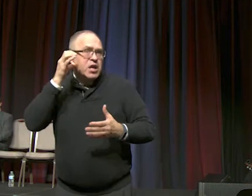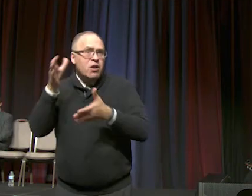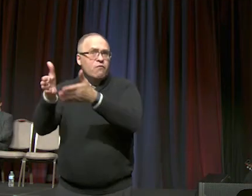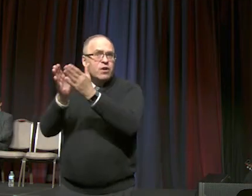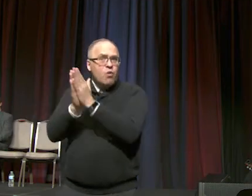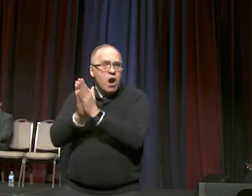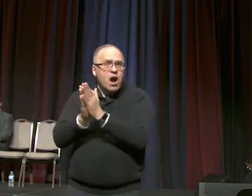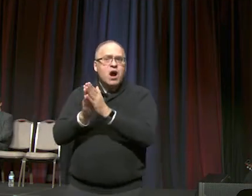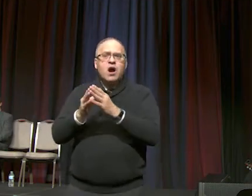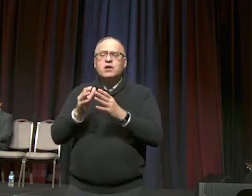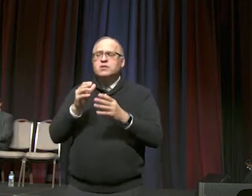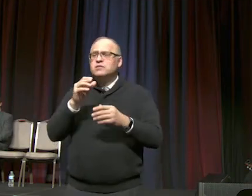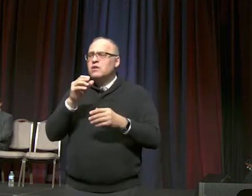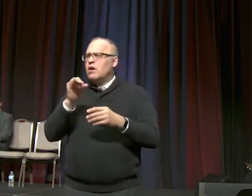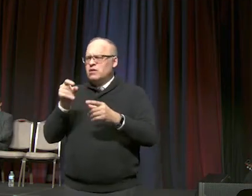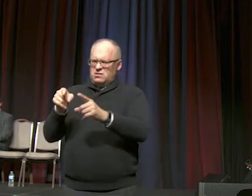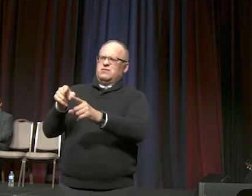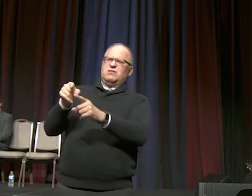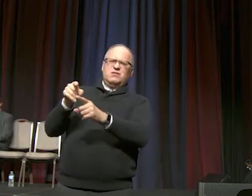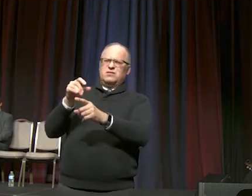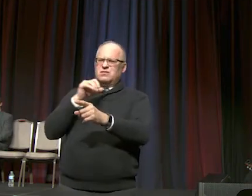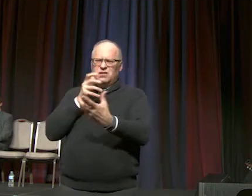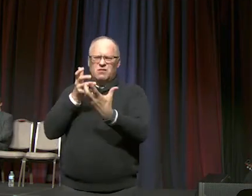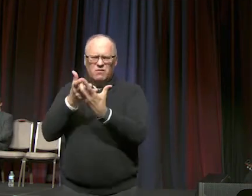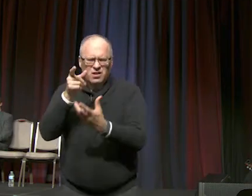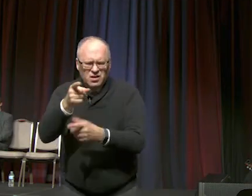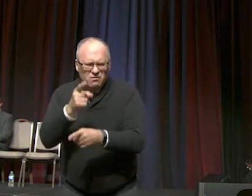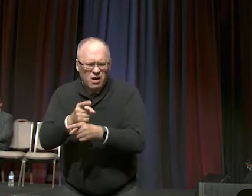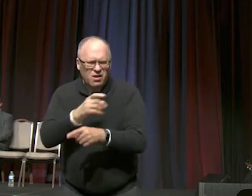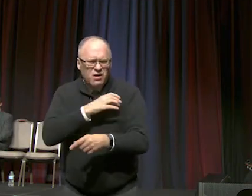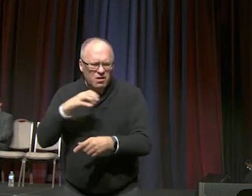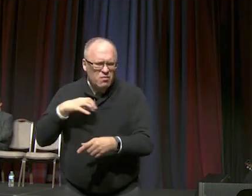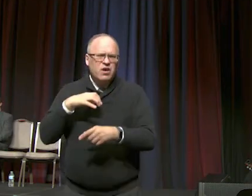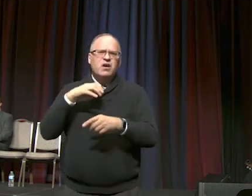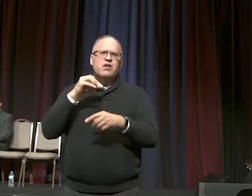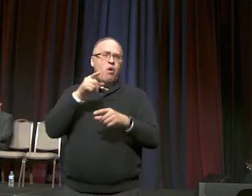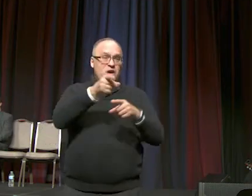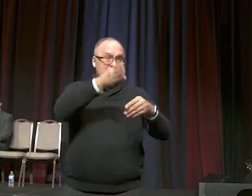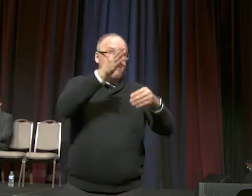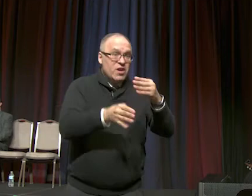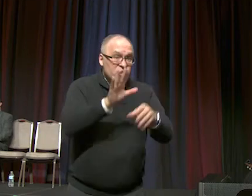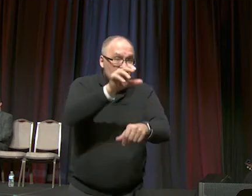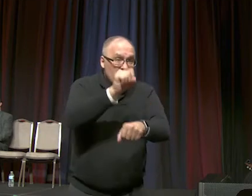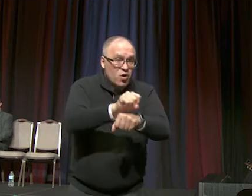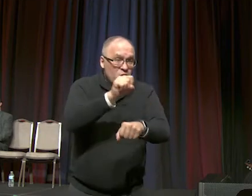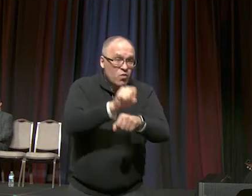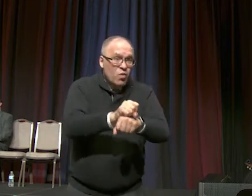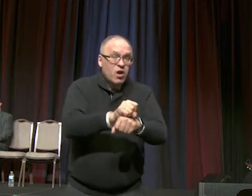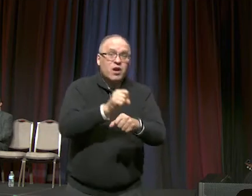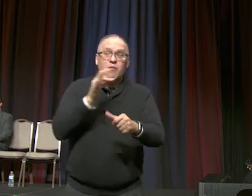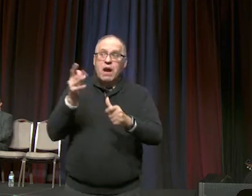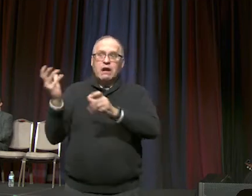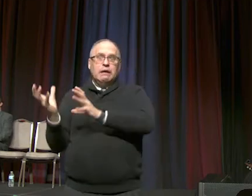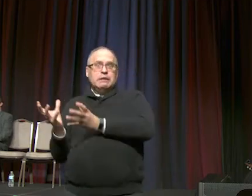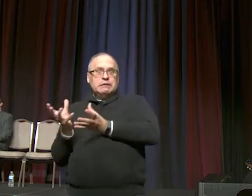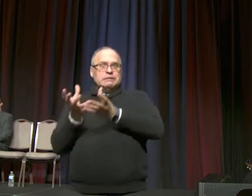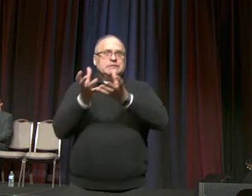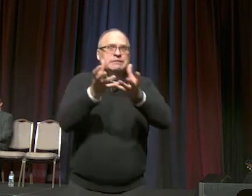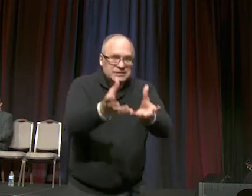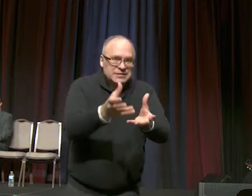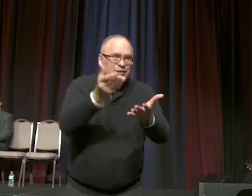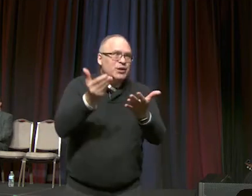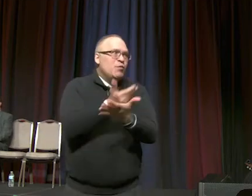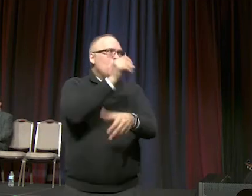move petitions to a different committee, or to help committees that have finished their work maybe take on some new work for others.